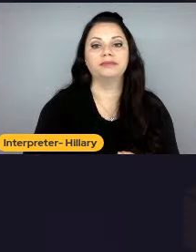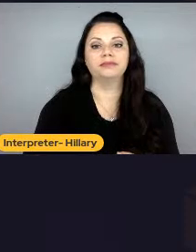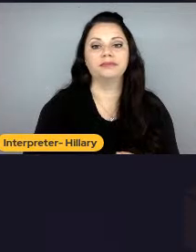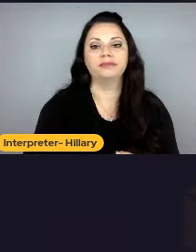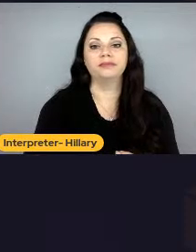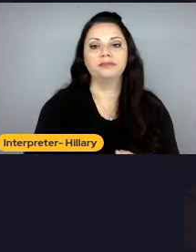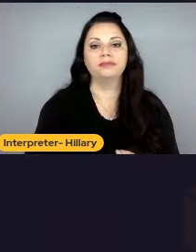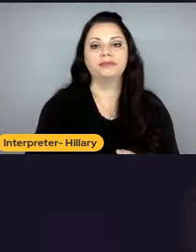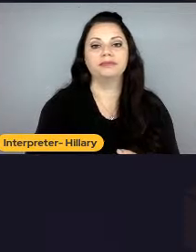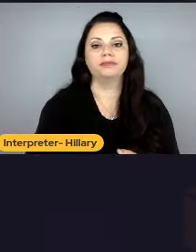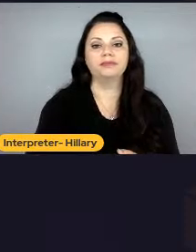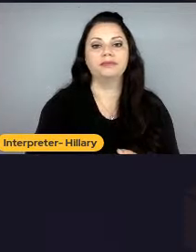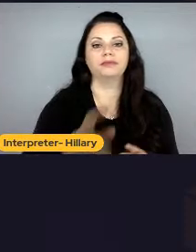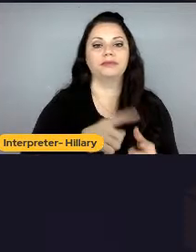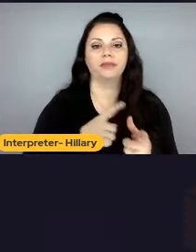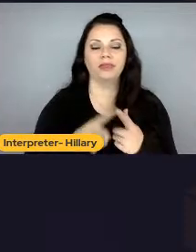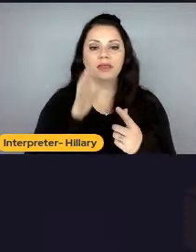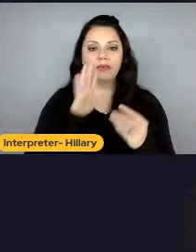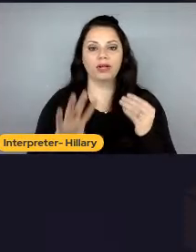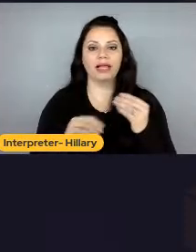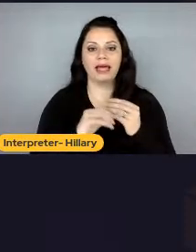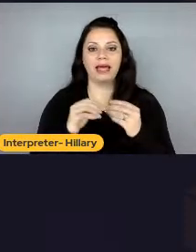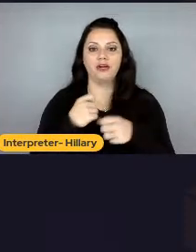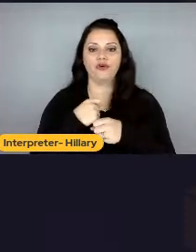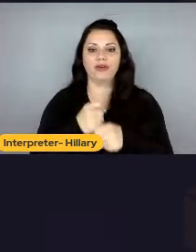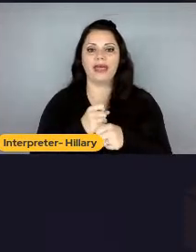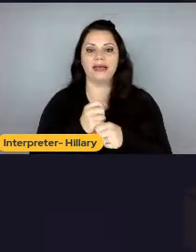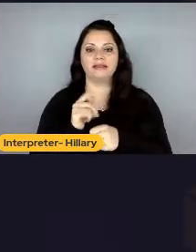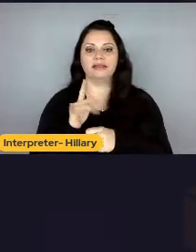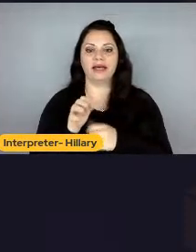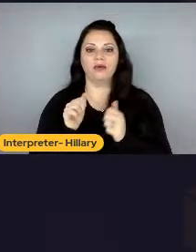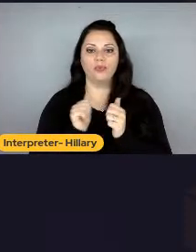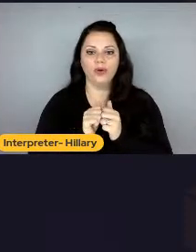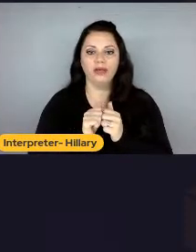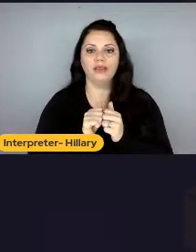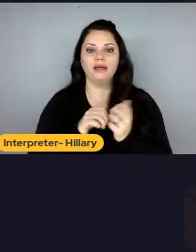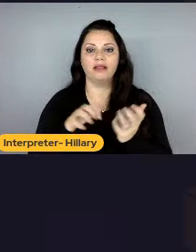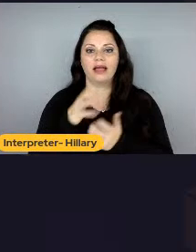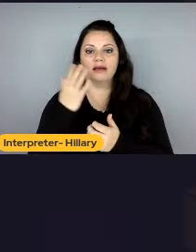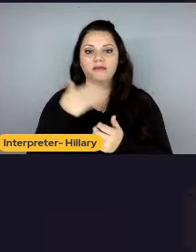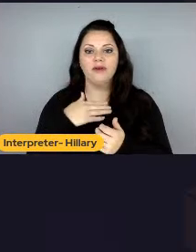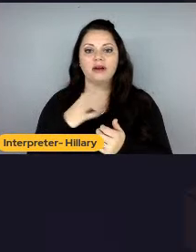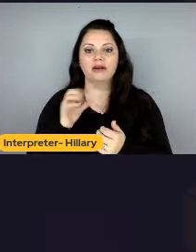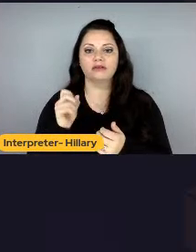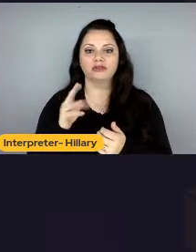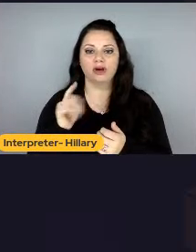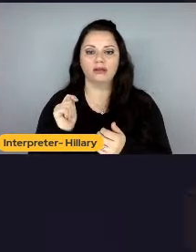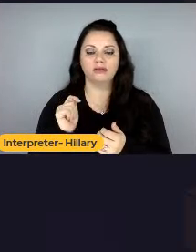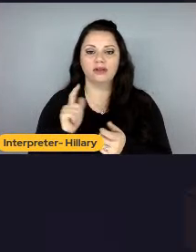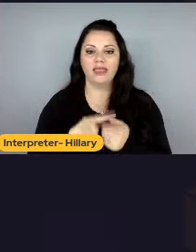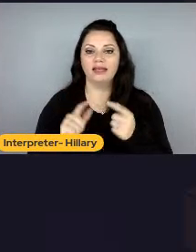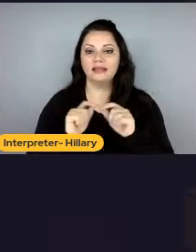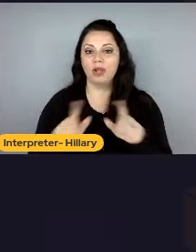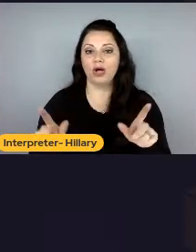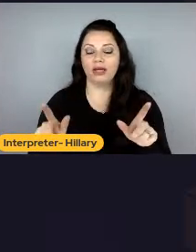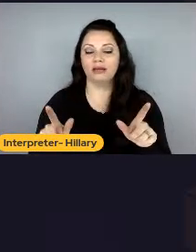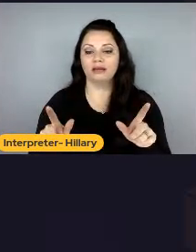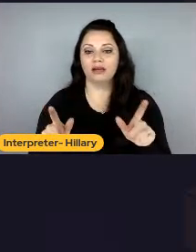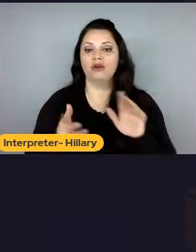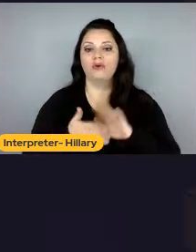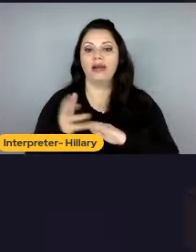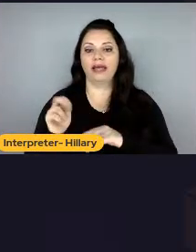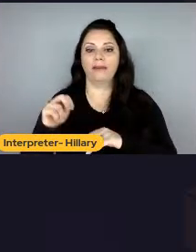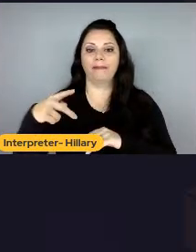And we will add this create site with CloudFront construct and deploy, running